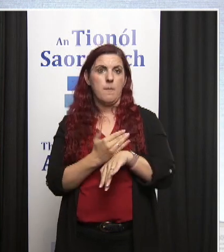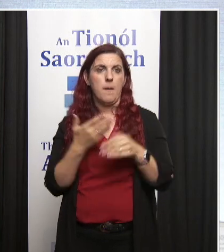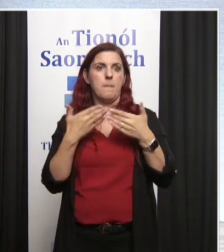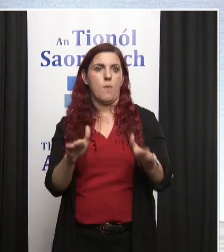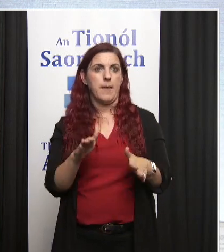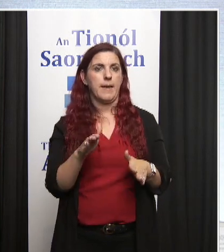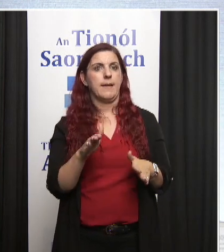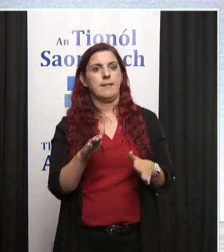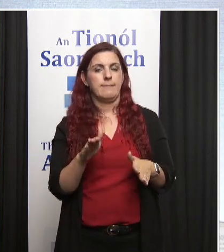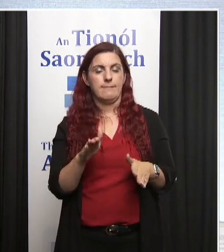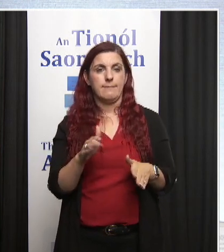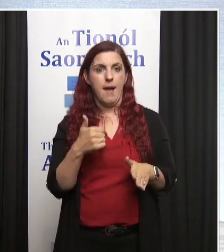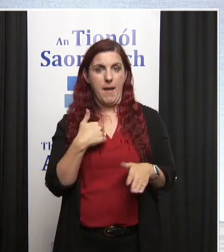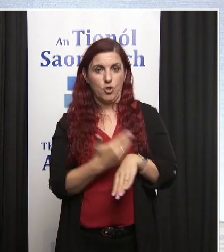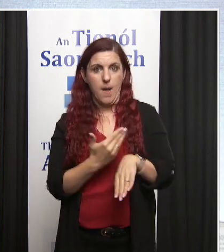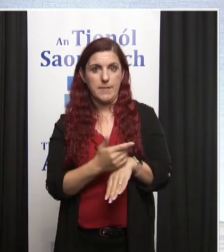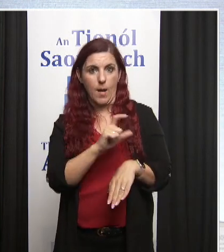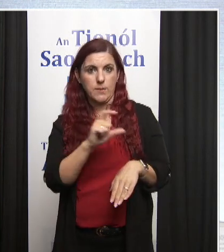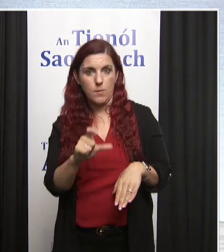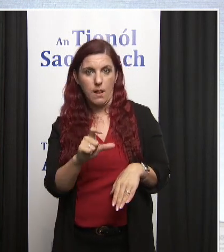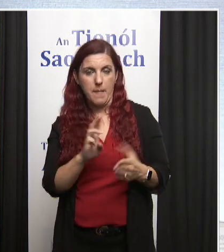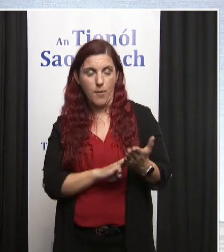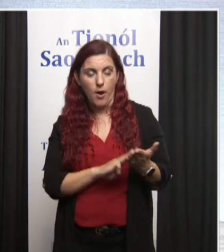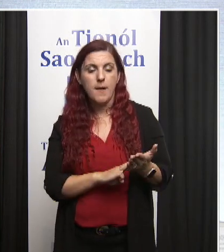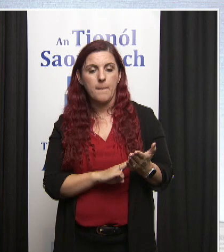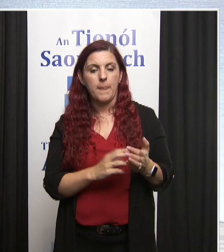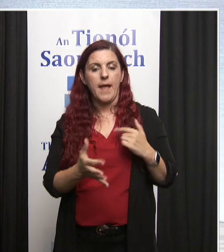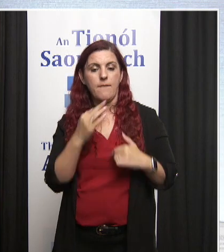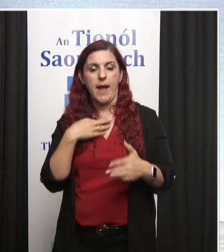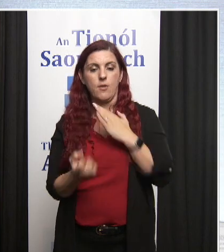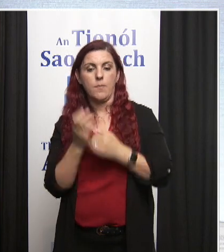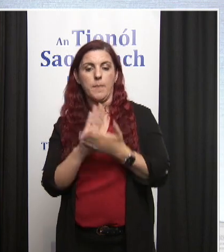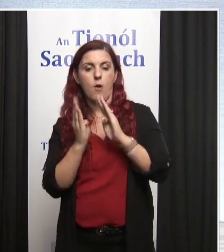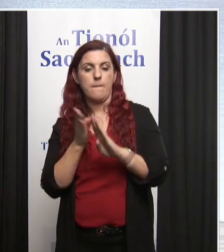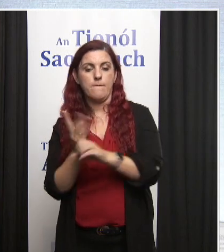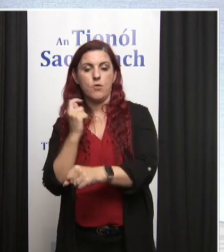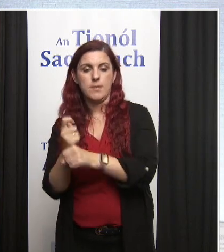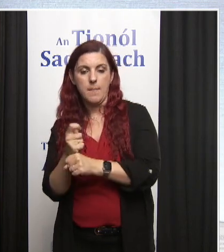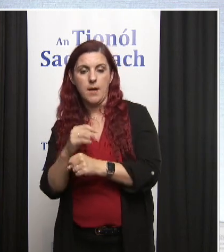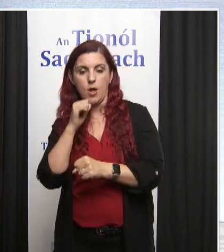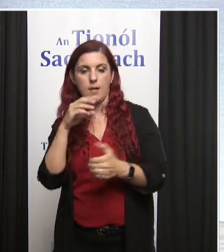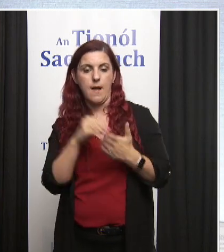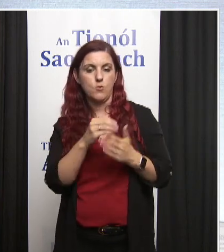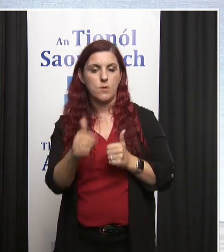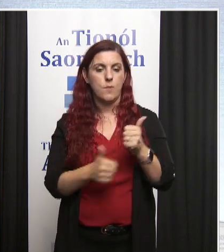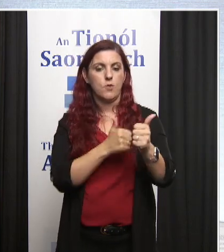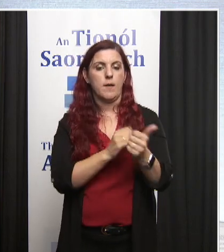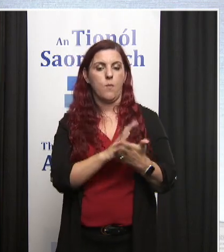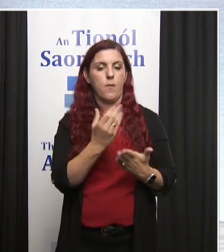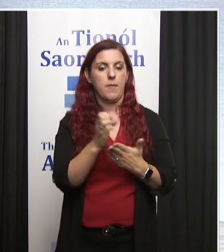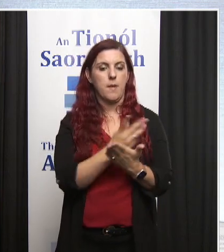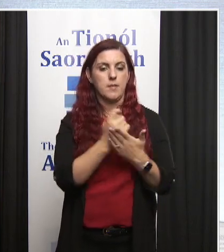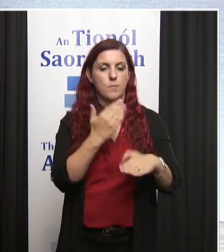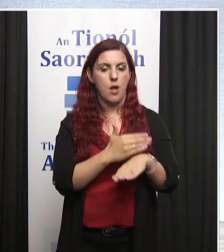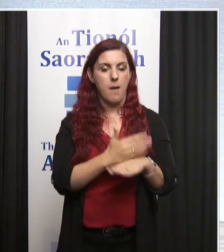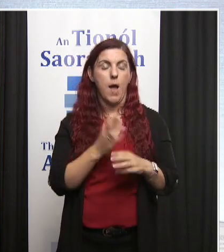to the personal side of it really quickly, if I had the opportunity to be a full-time councillor and not have to substitute my income with a part-time job,